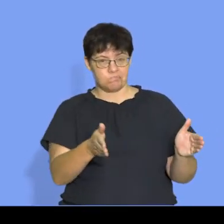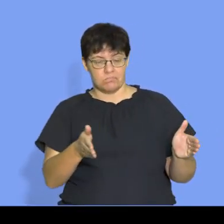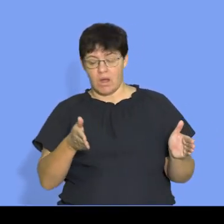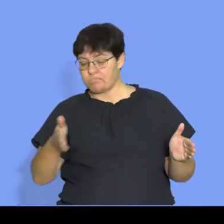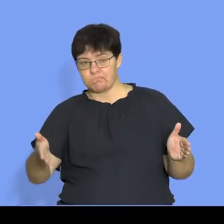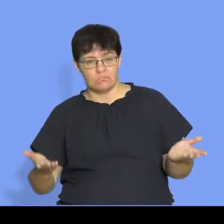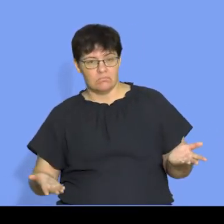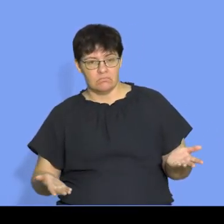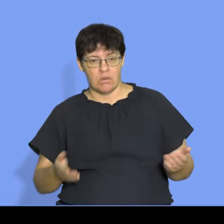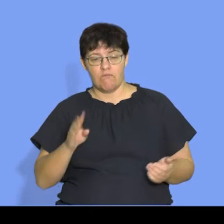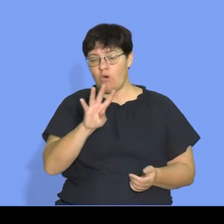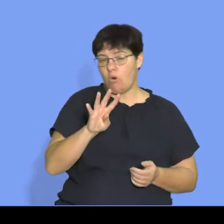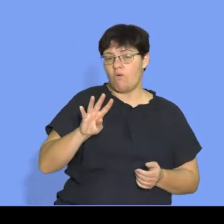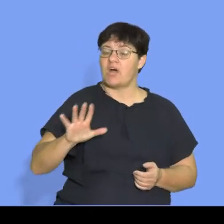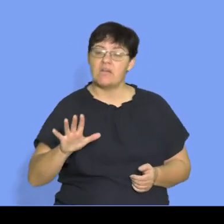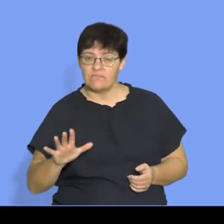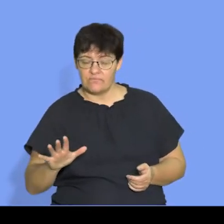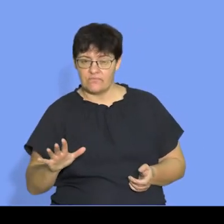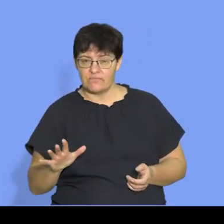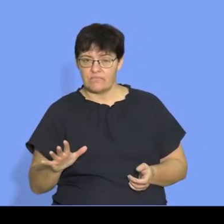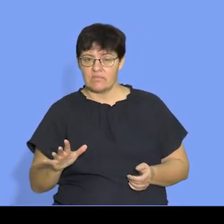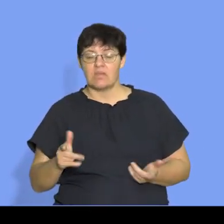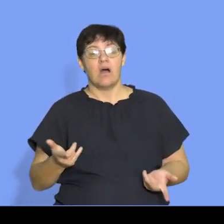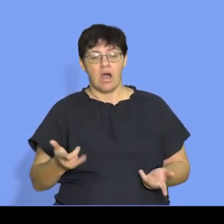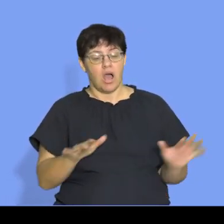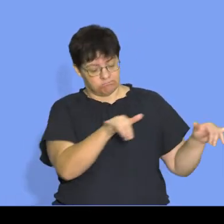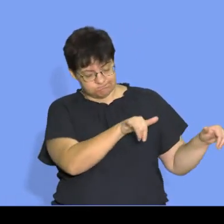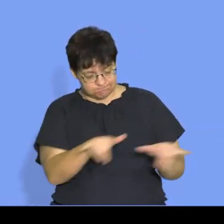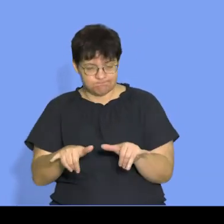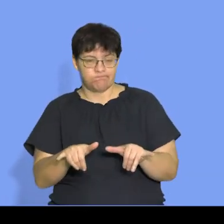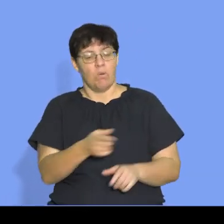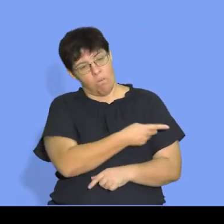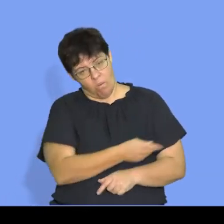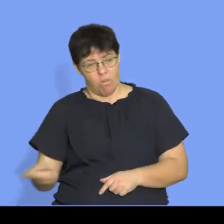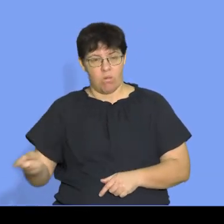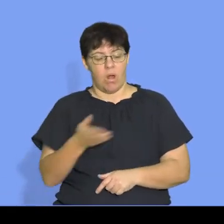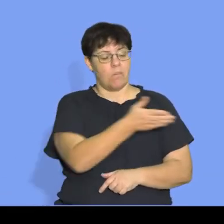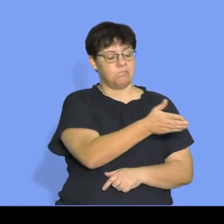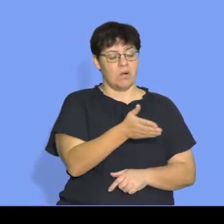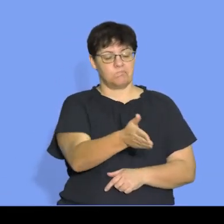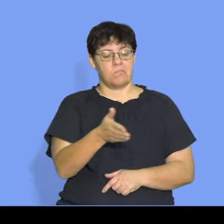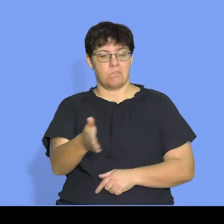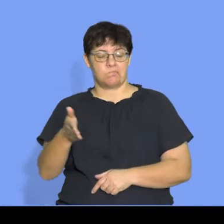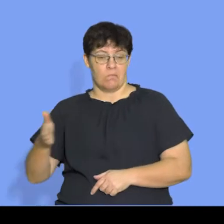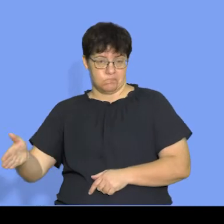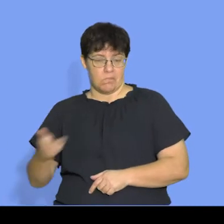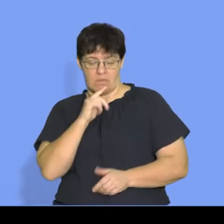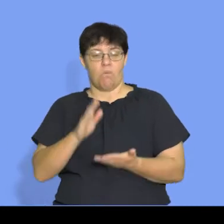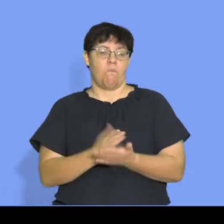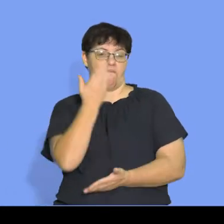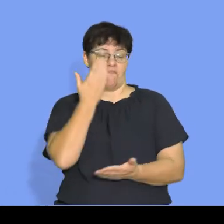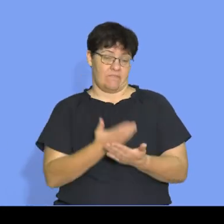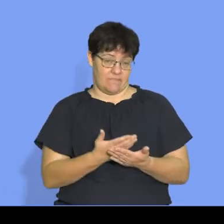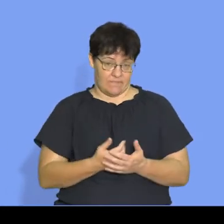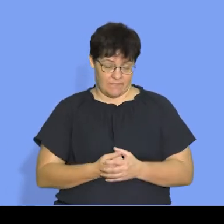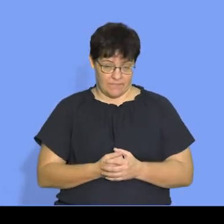it can be five terms. As long as it is common in all of them, then you can take it out as a common factor. And